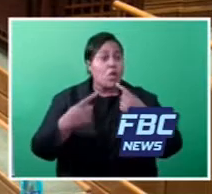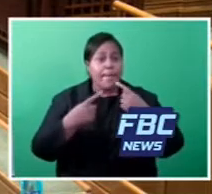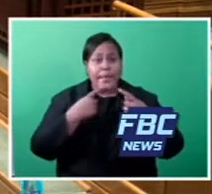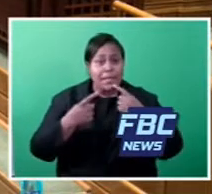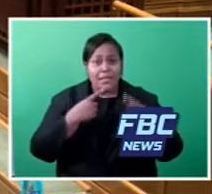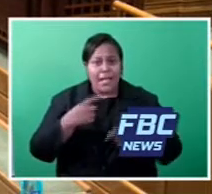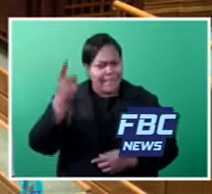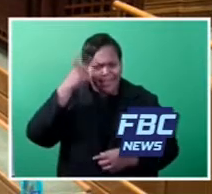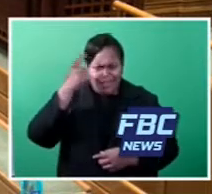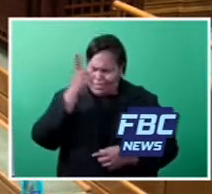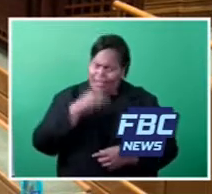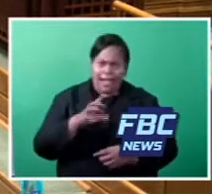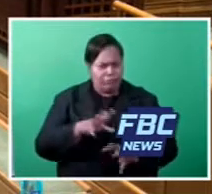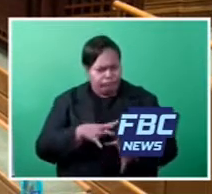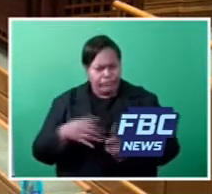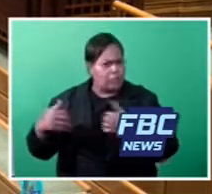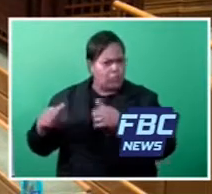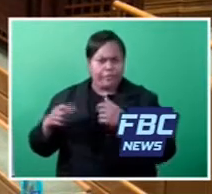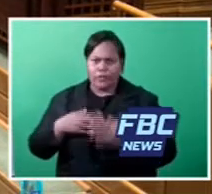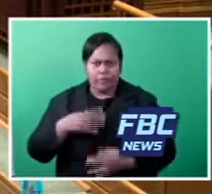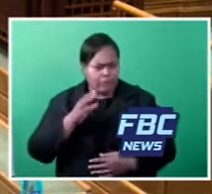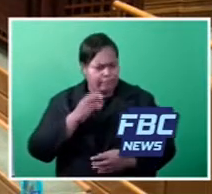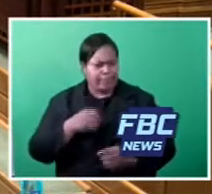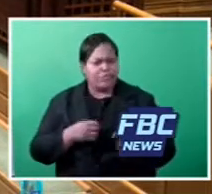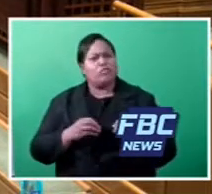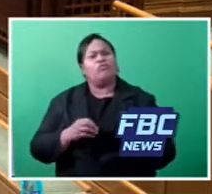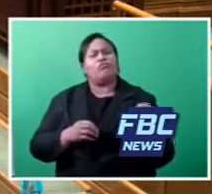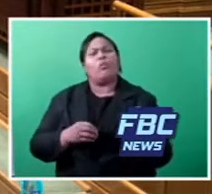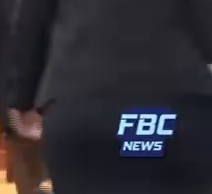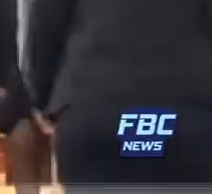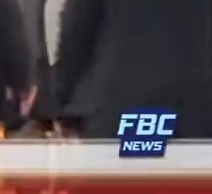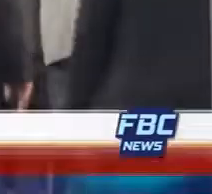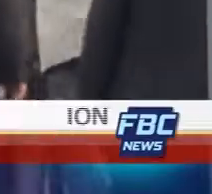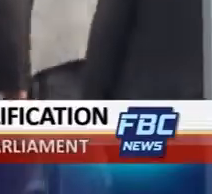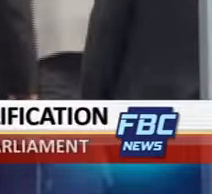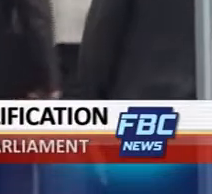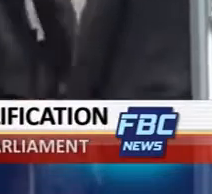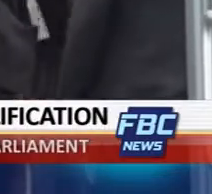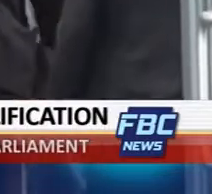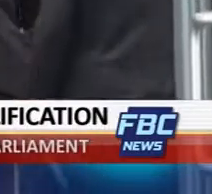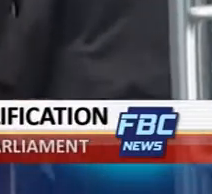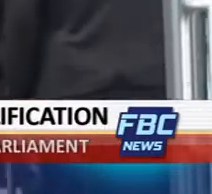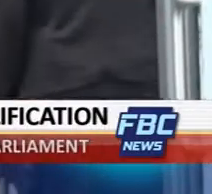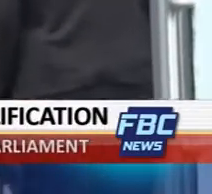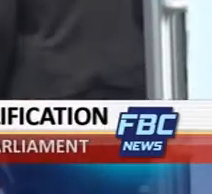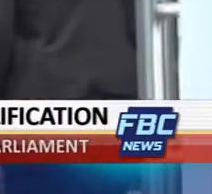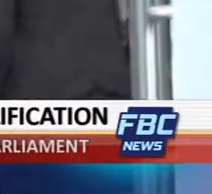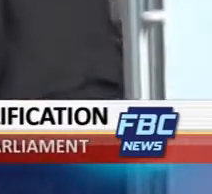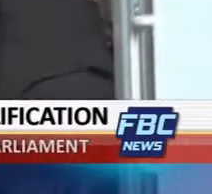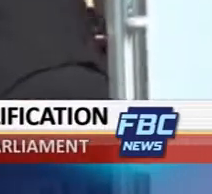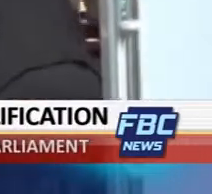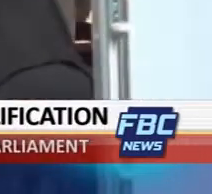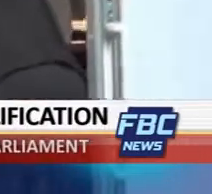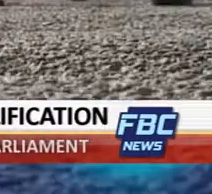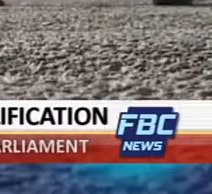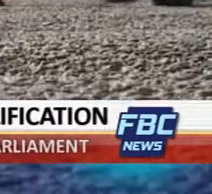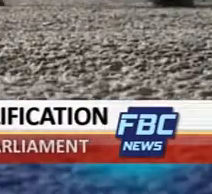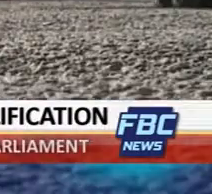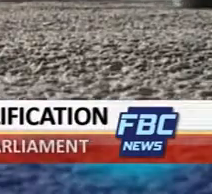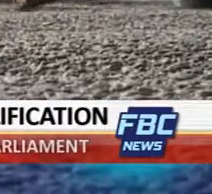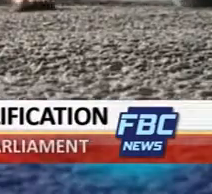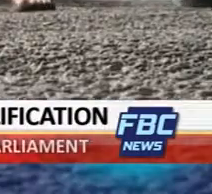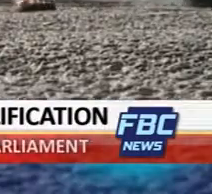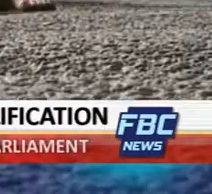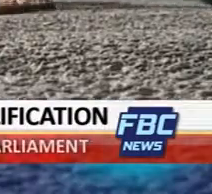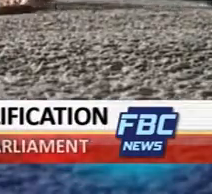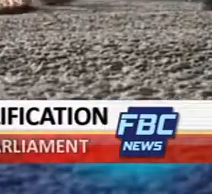get away with it. There's certain standards need to be adhered to. Absolutely no proof of that, Mr. Speaker, sir. The Attorney General also dismissed further claims made by Nawaikula about